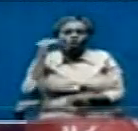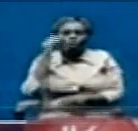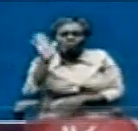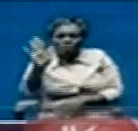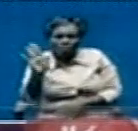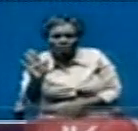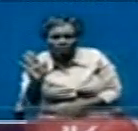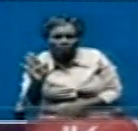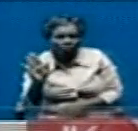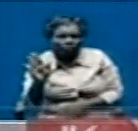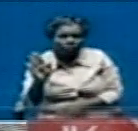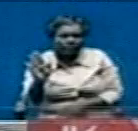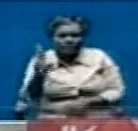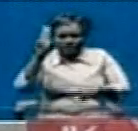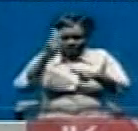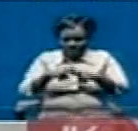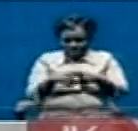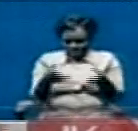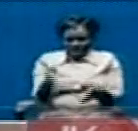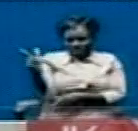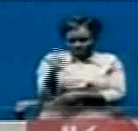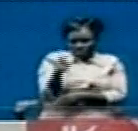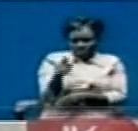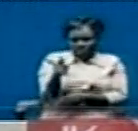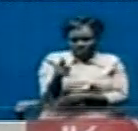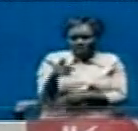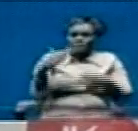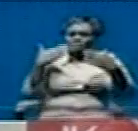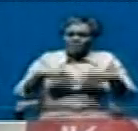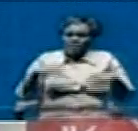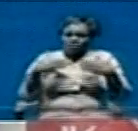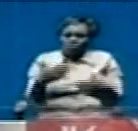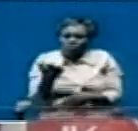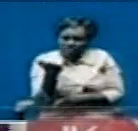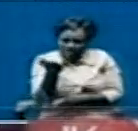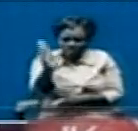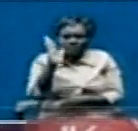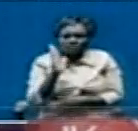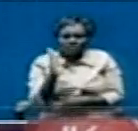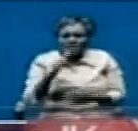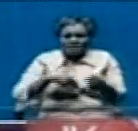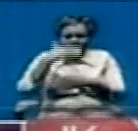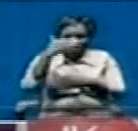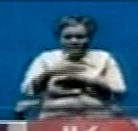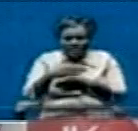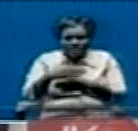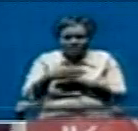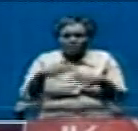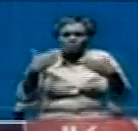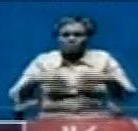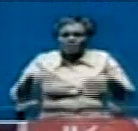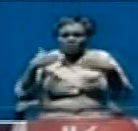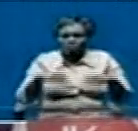are, and sitting in this studio, are people who are the next candidate